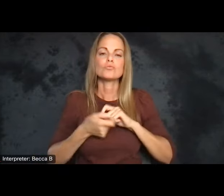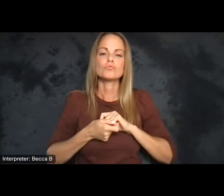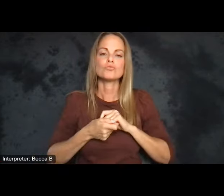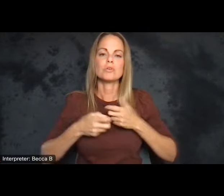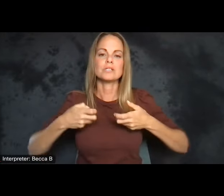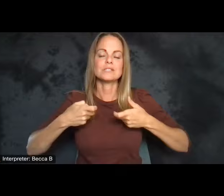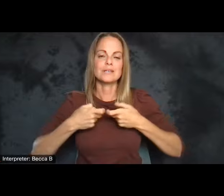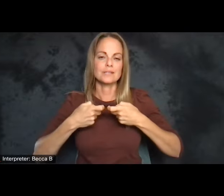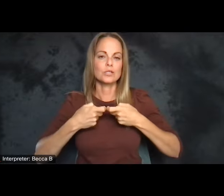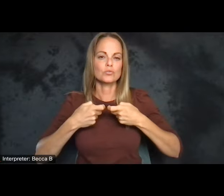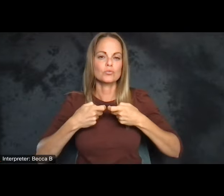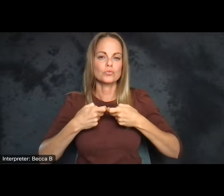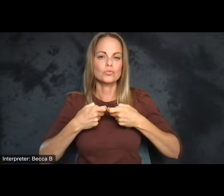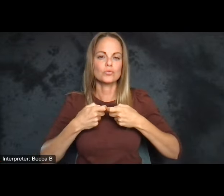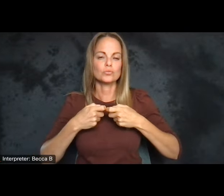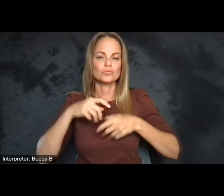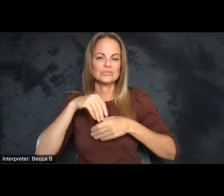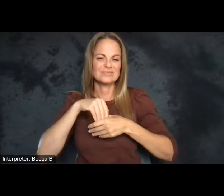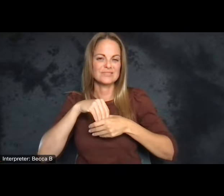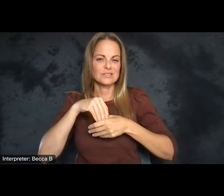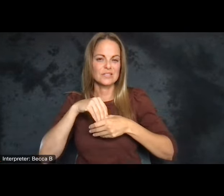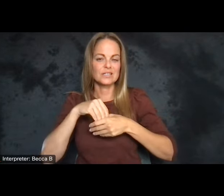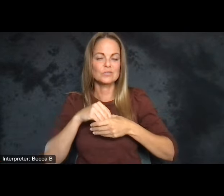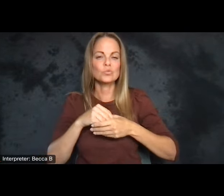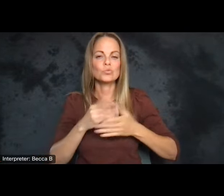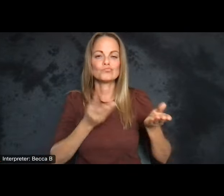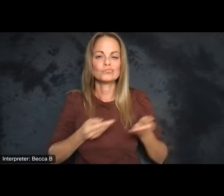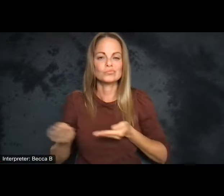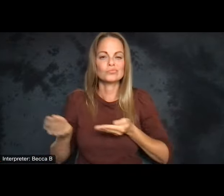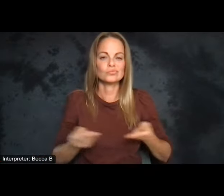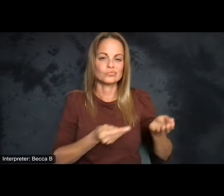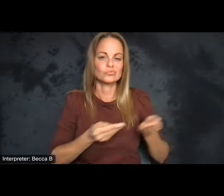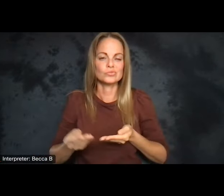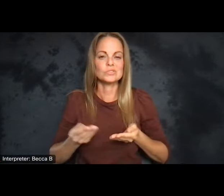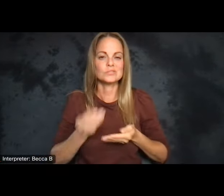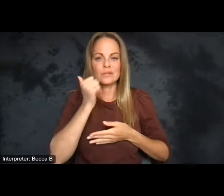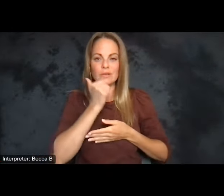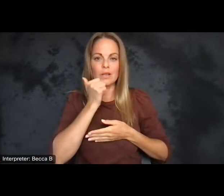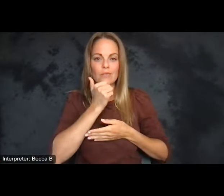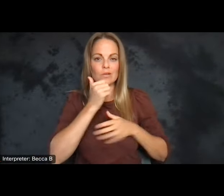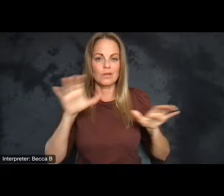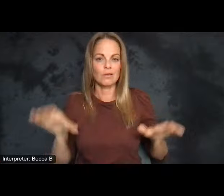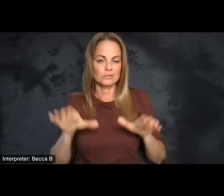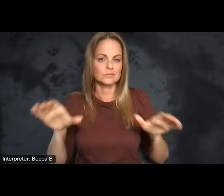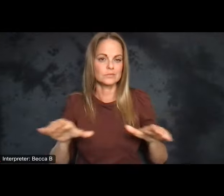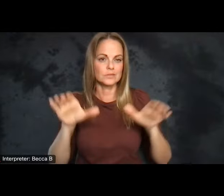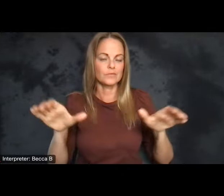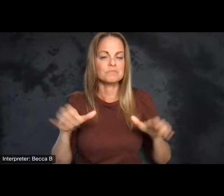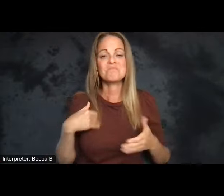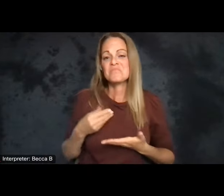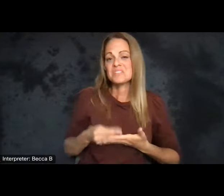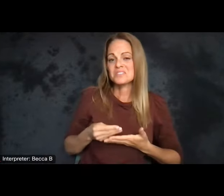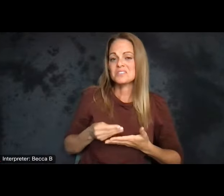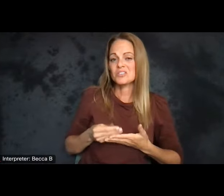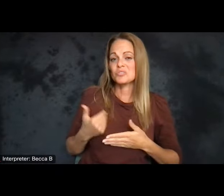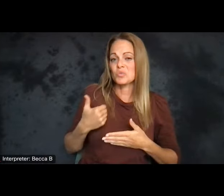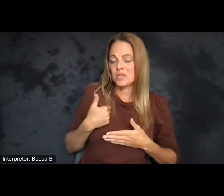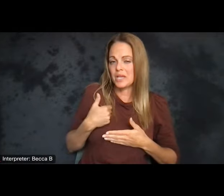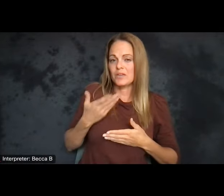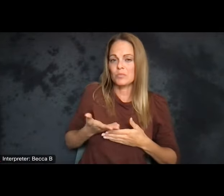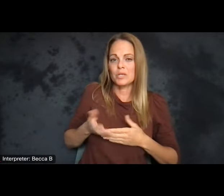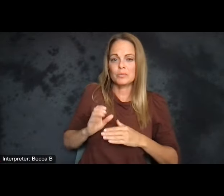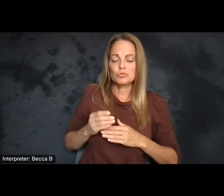to better really facilitate those operations. So these are dollars that we had and have been carried forward in order to be able to do this project